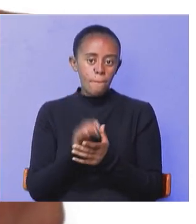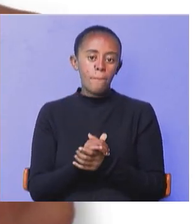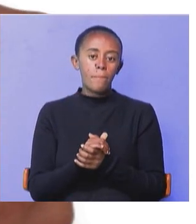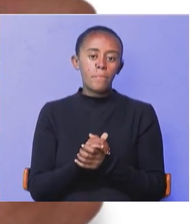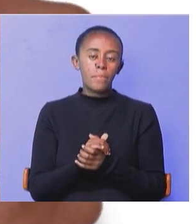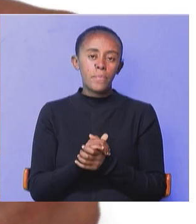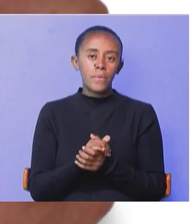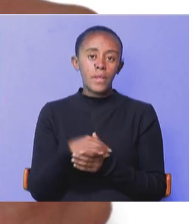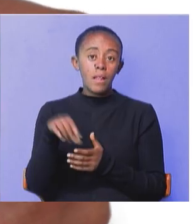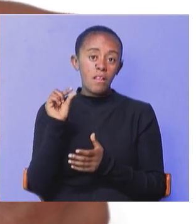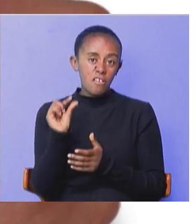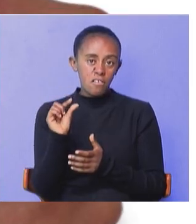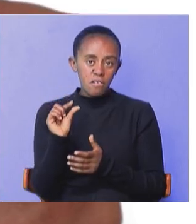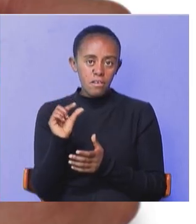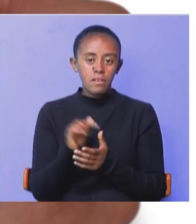a little